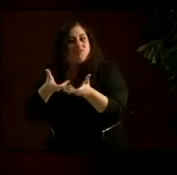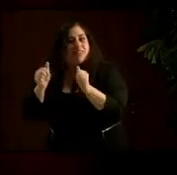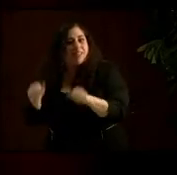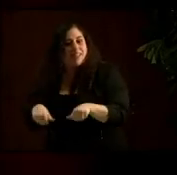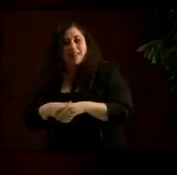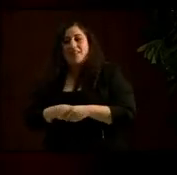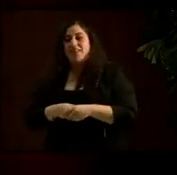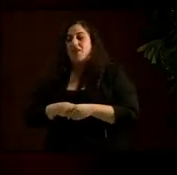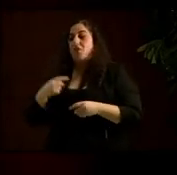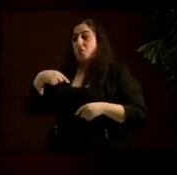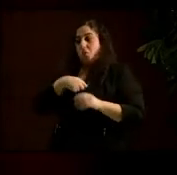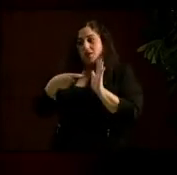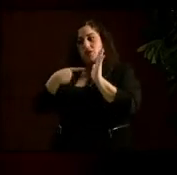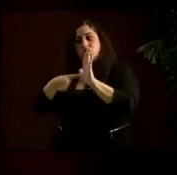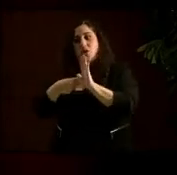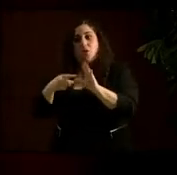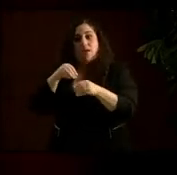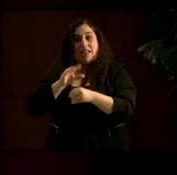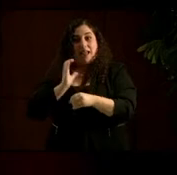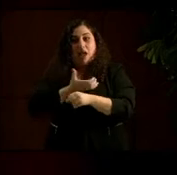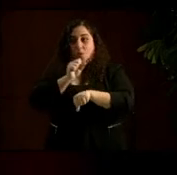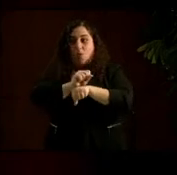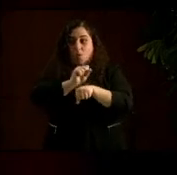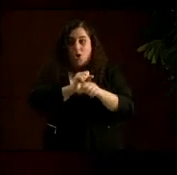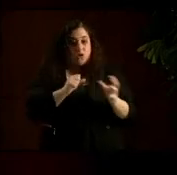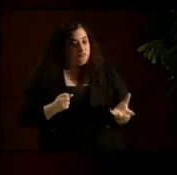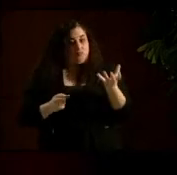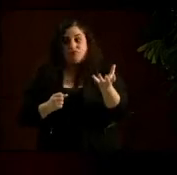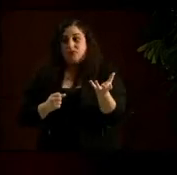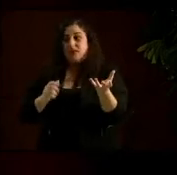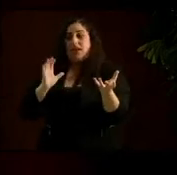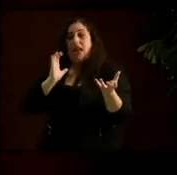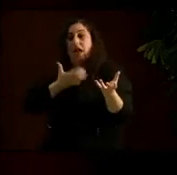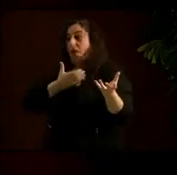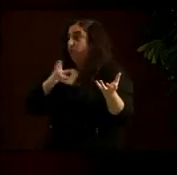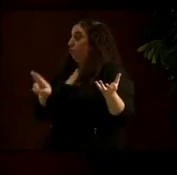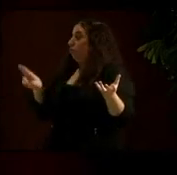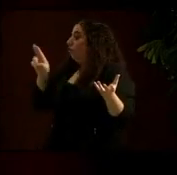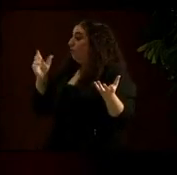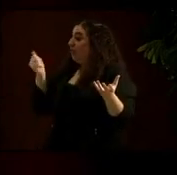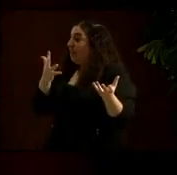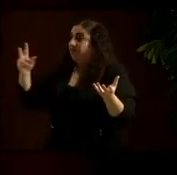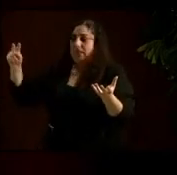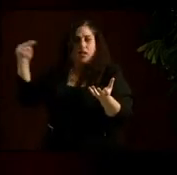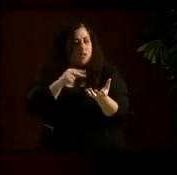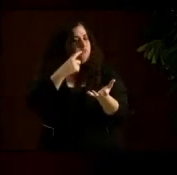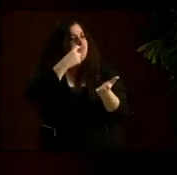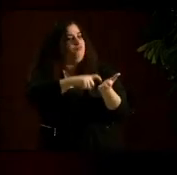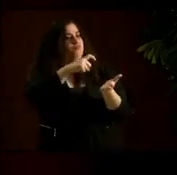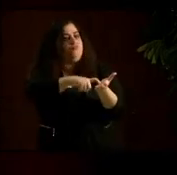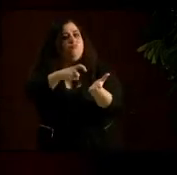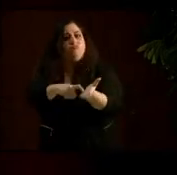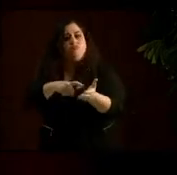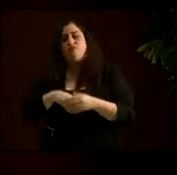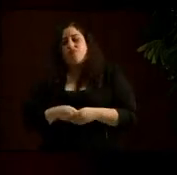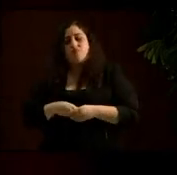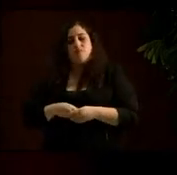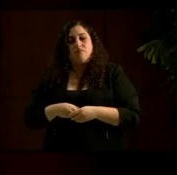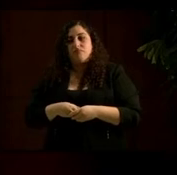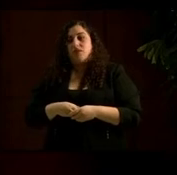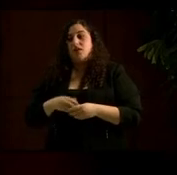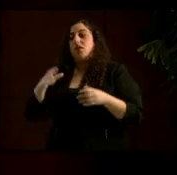We know in our hearts and minds the importance of bridging divides and bringing people and ideas together for the greater